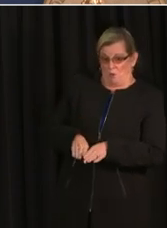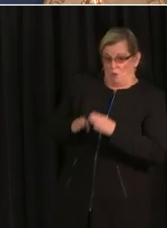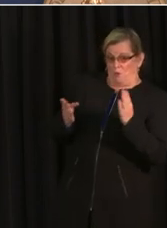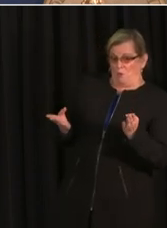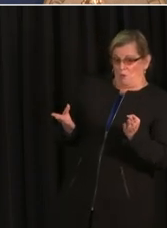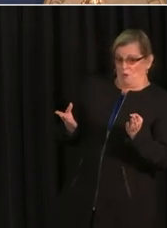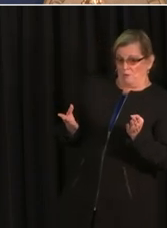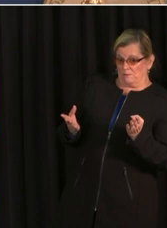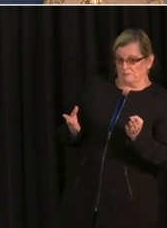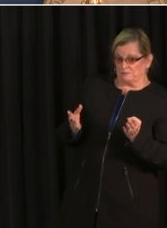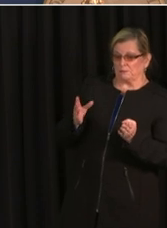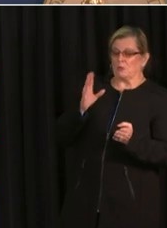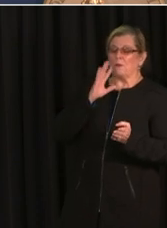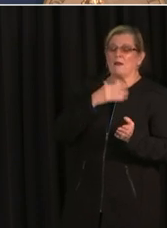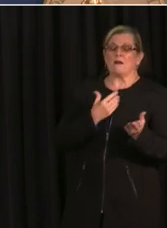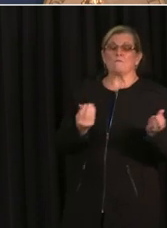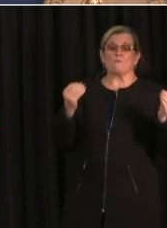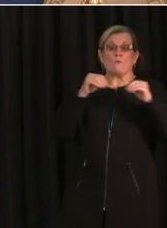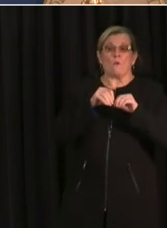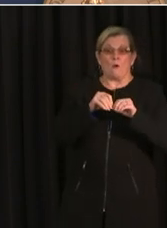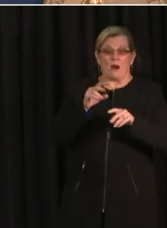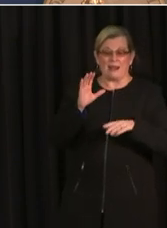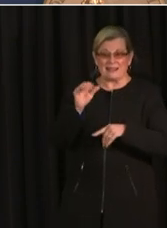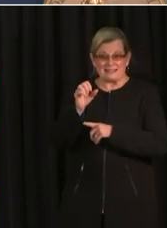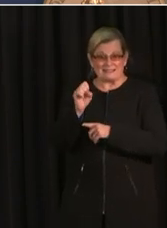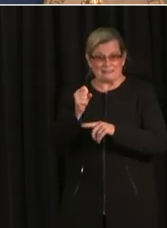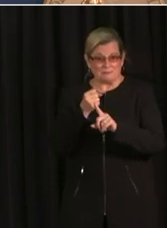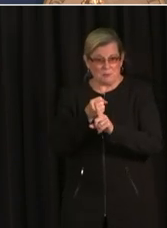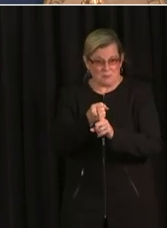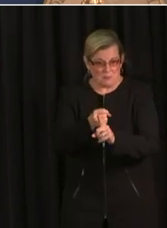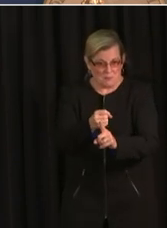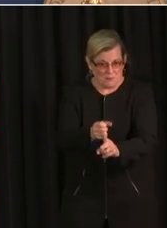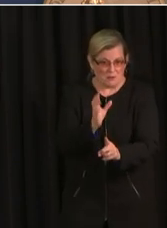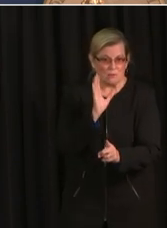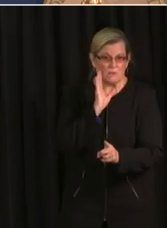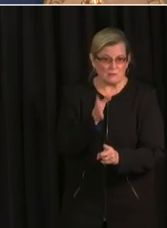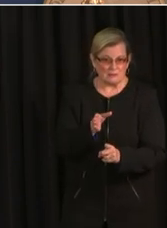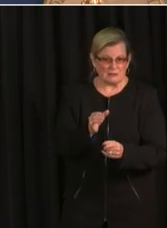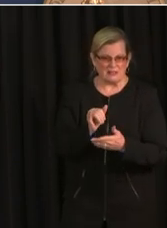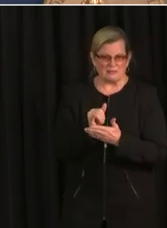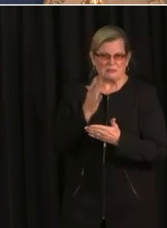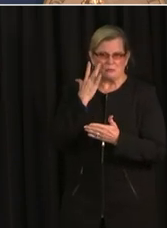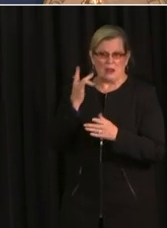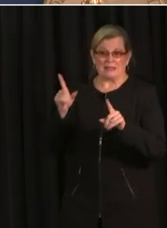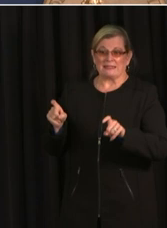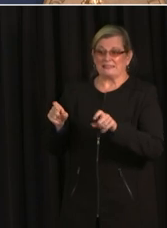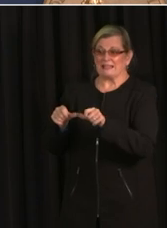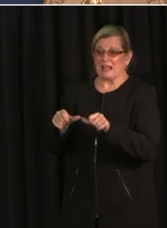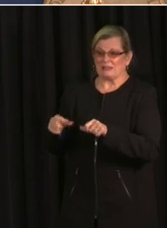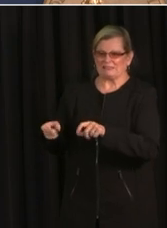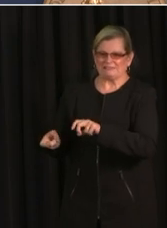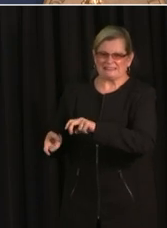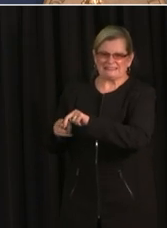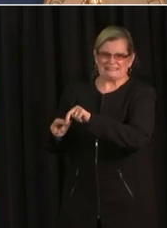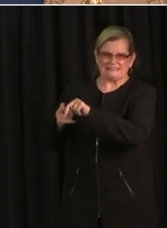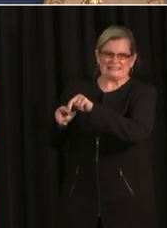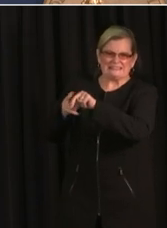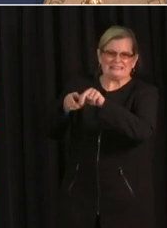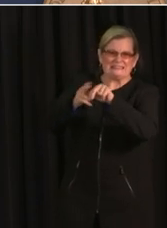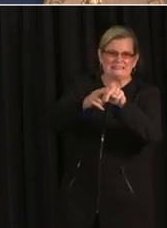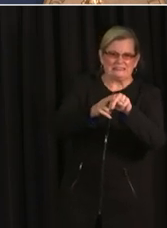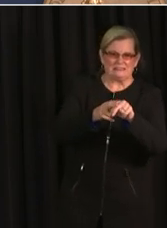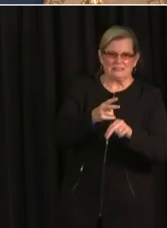more cases. We also know that as testing increases, that we see